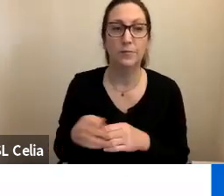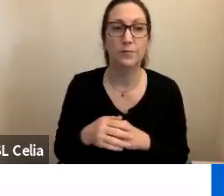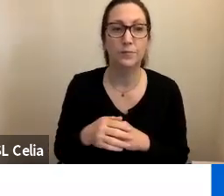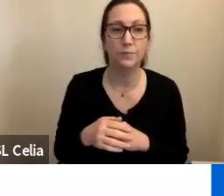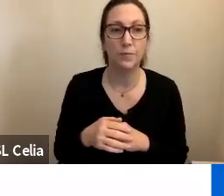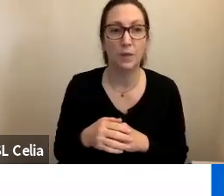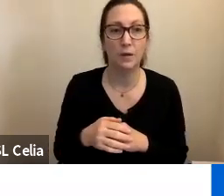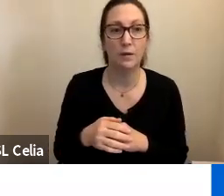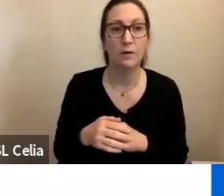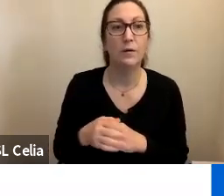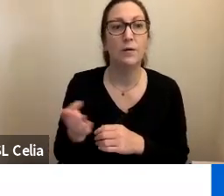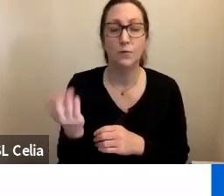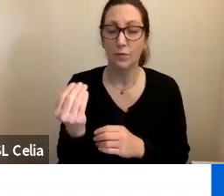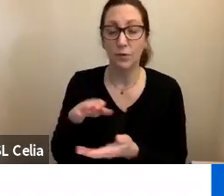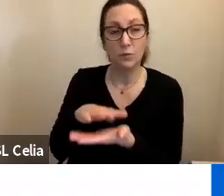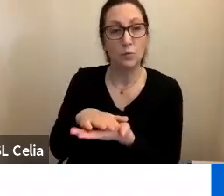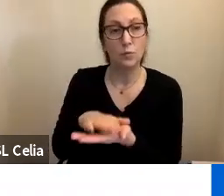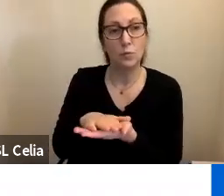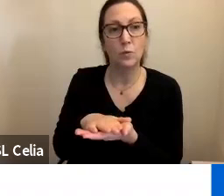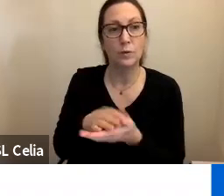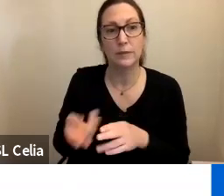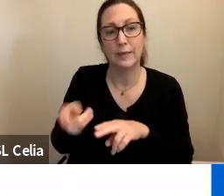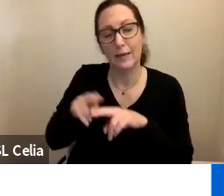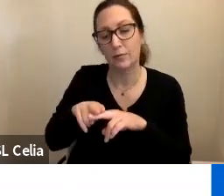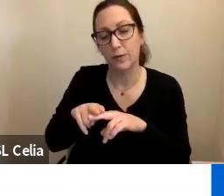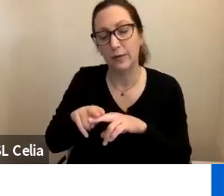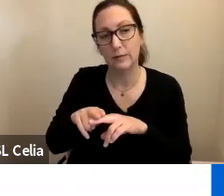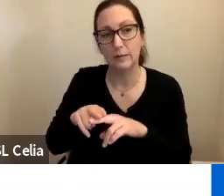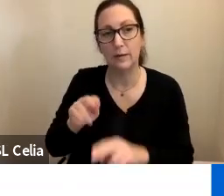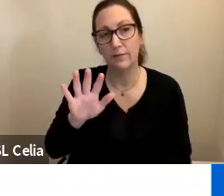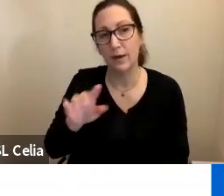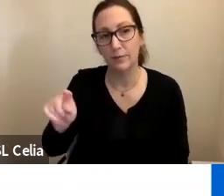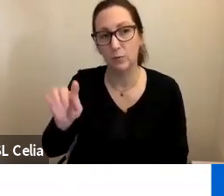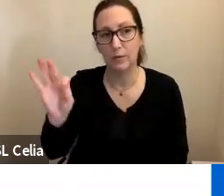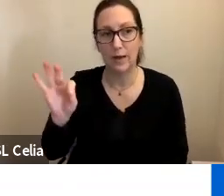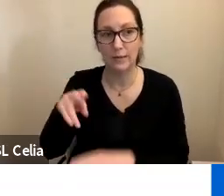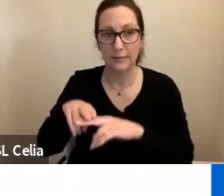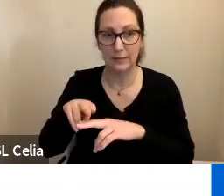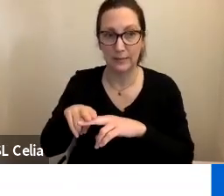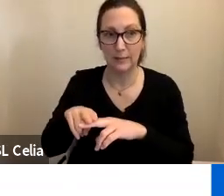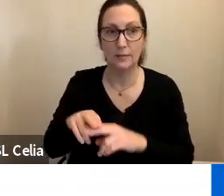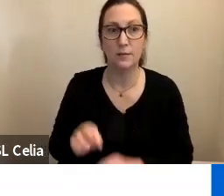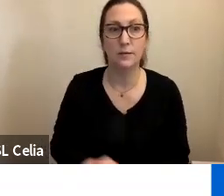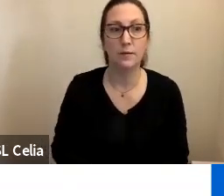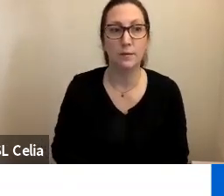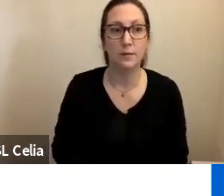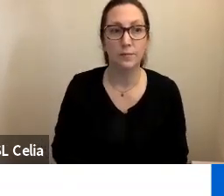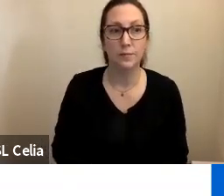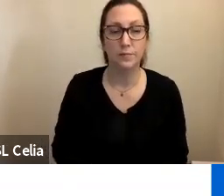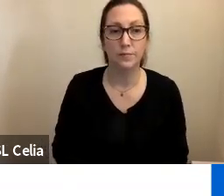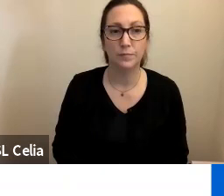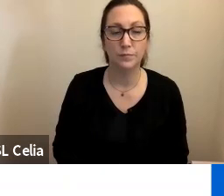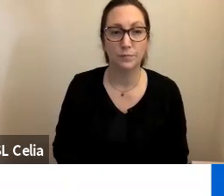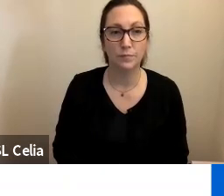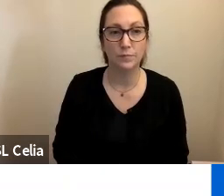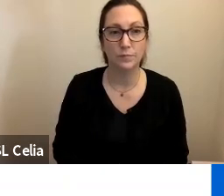these are schools that had an increase of 5 to 9 seats, so probably 6 to 9. There are 14 of those.